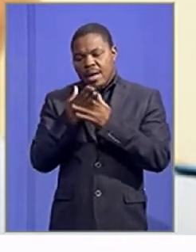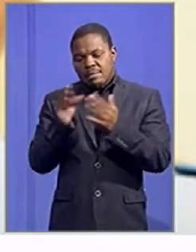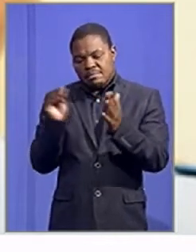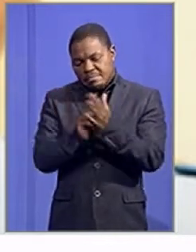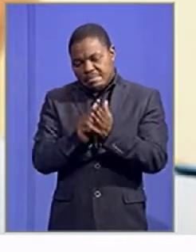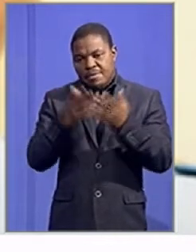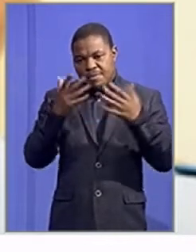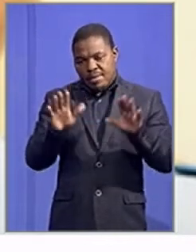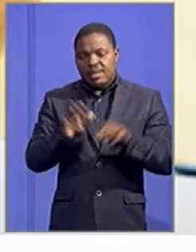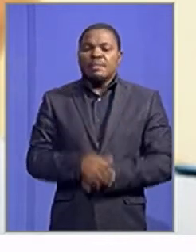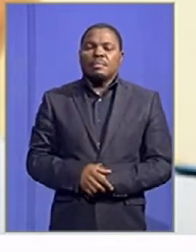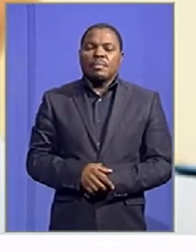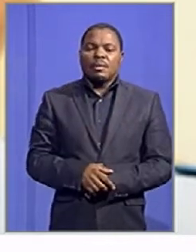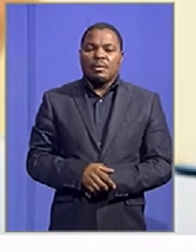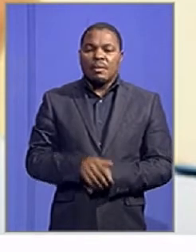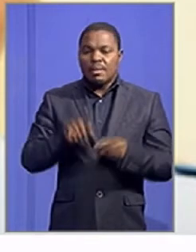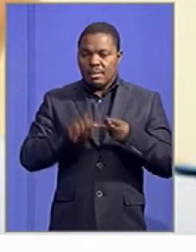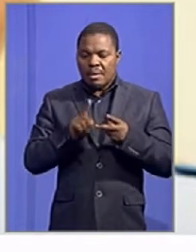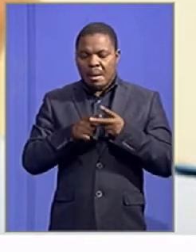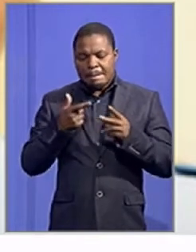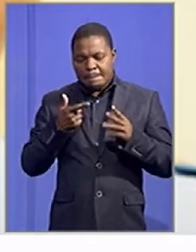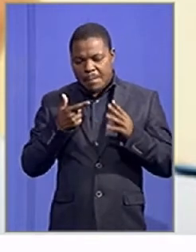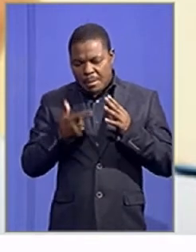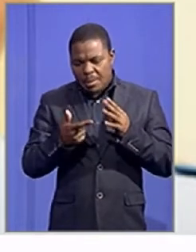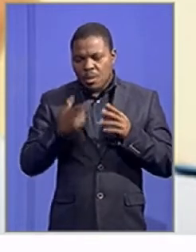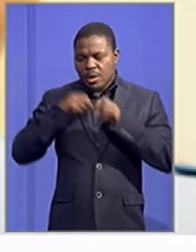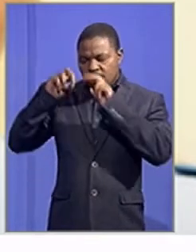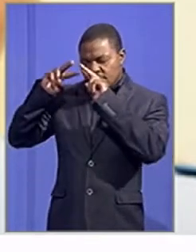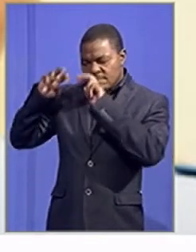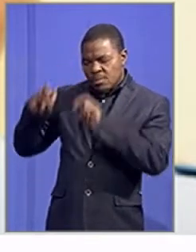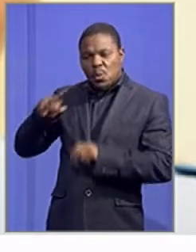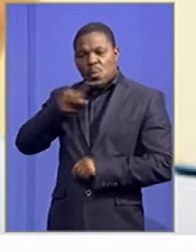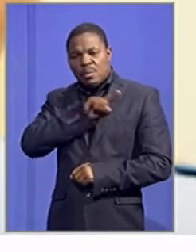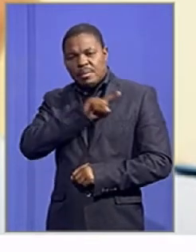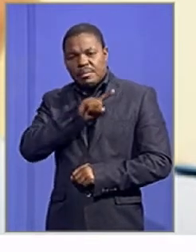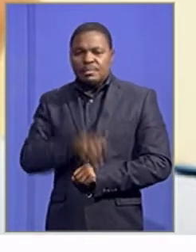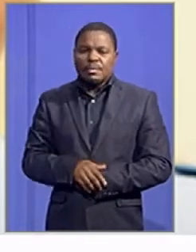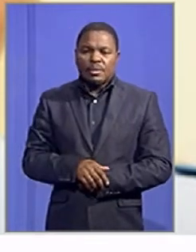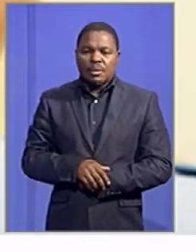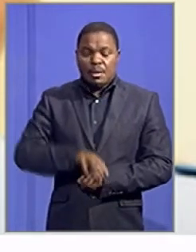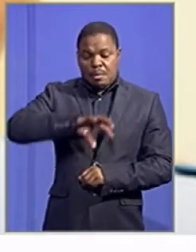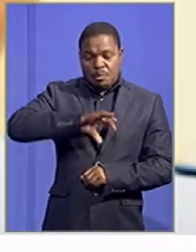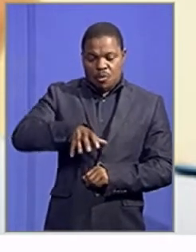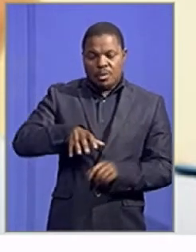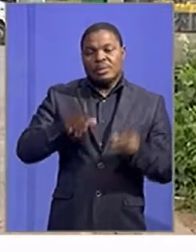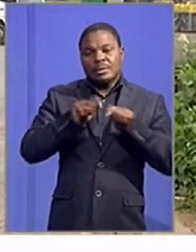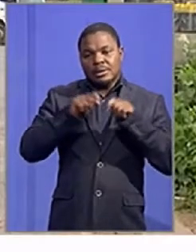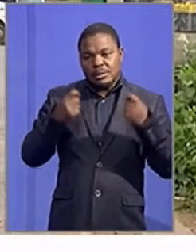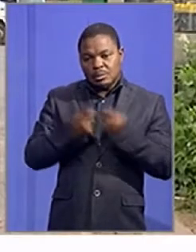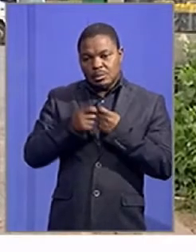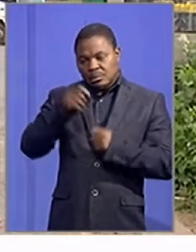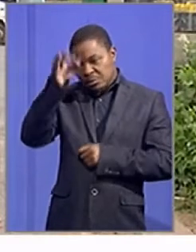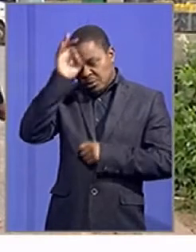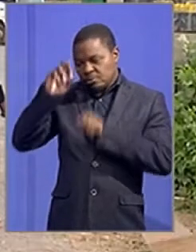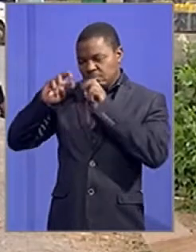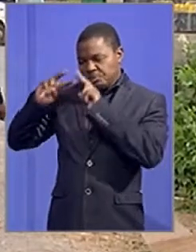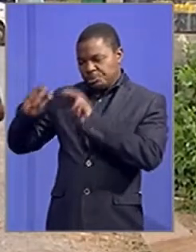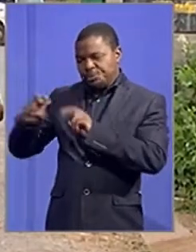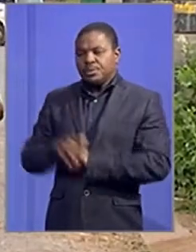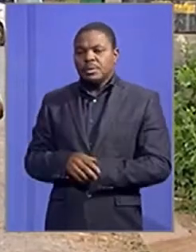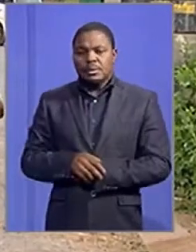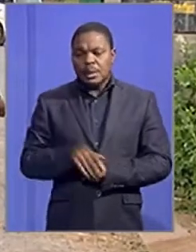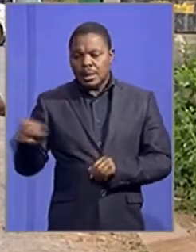has been opened, and the motive for the shooting will form part of the investigations by the Provincial Investigation Unit. Ha ho letho le nkilweng